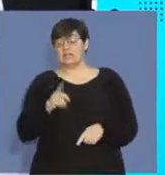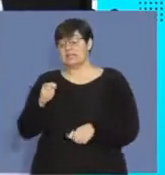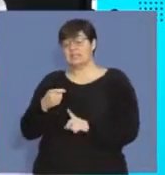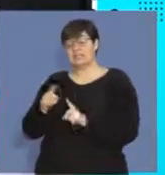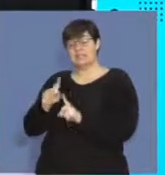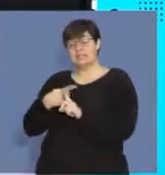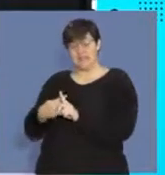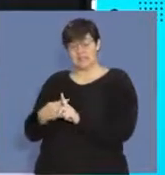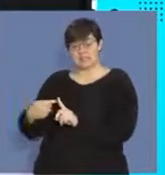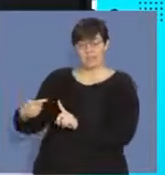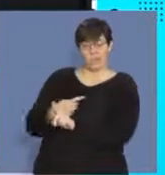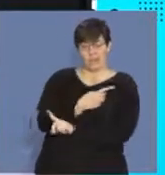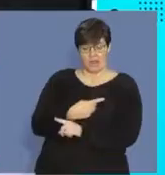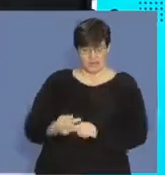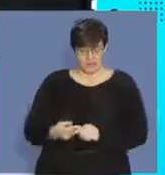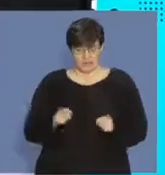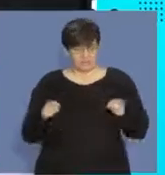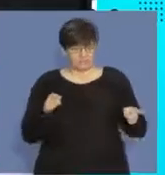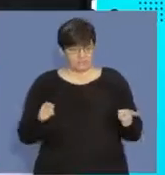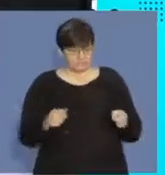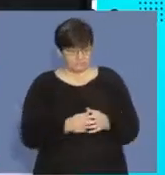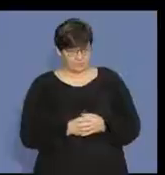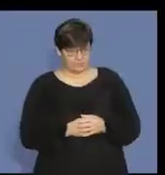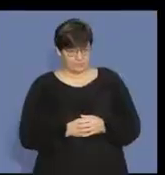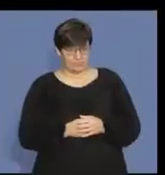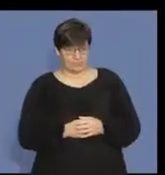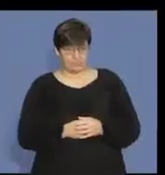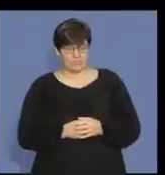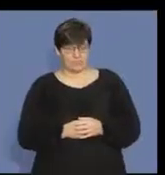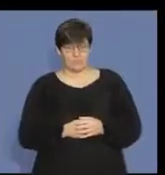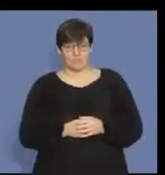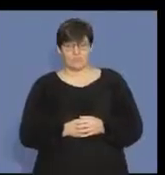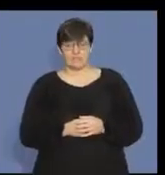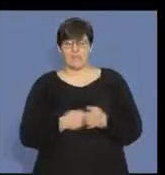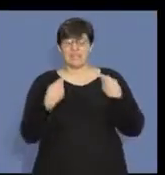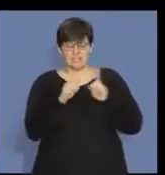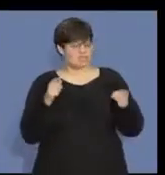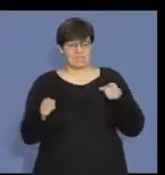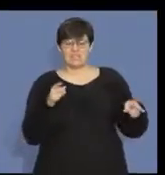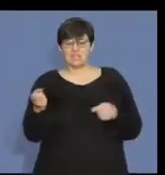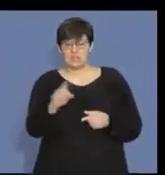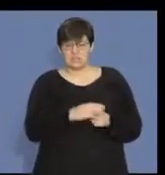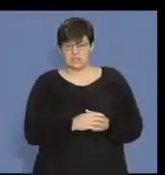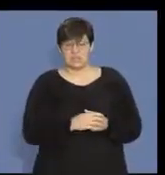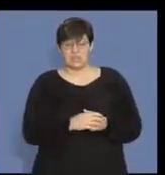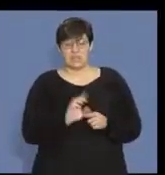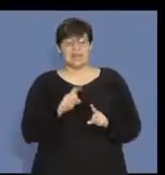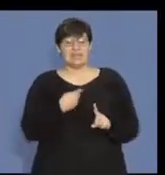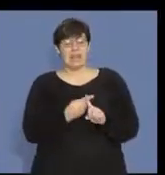evasion. Okay, what do we know about it? One, what's the difference between the two?